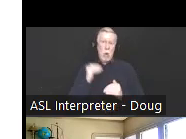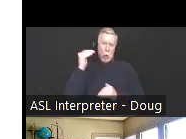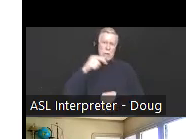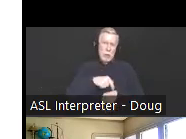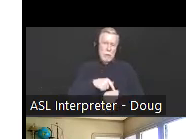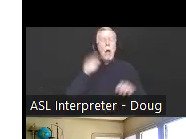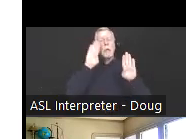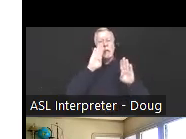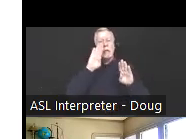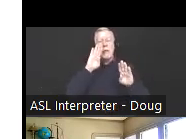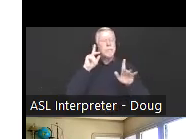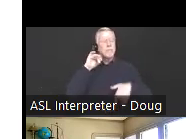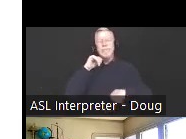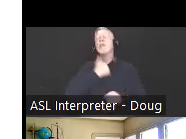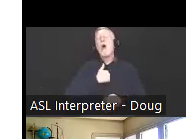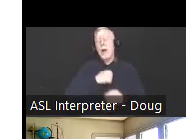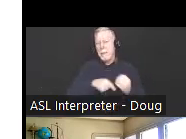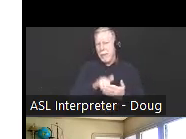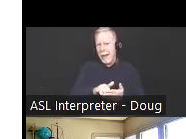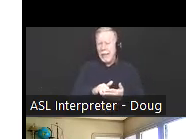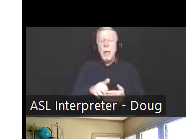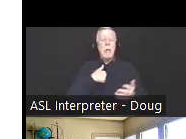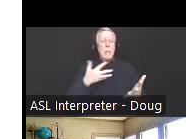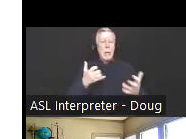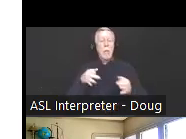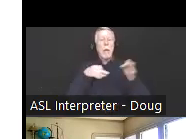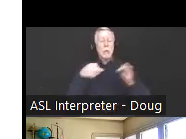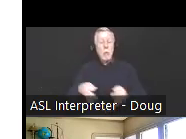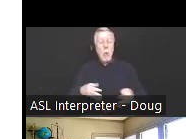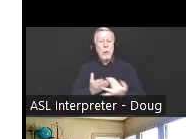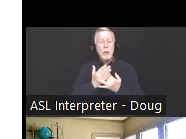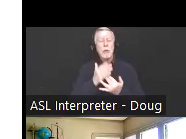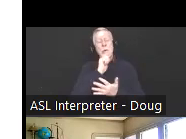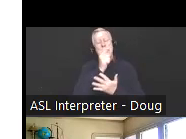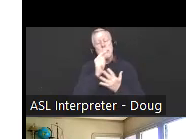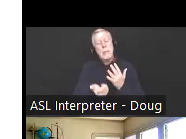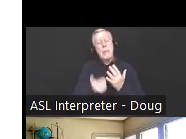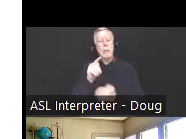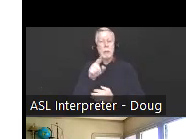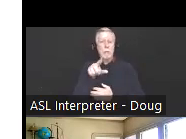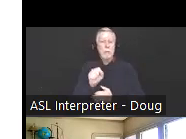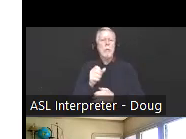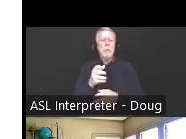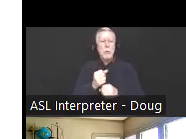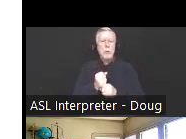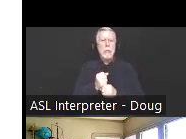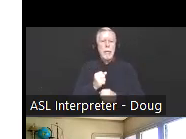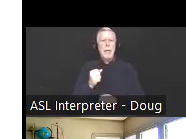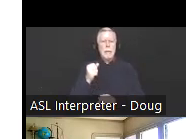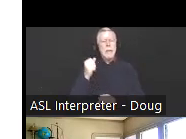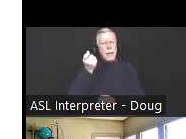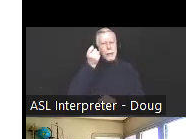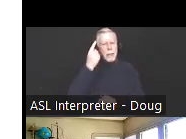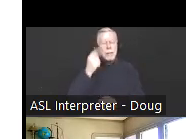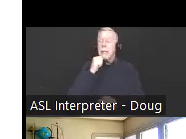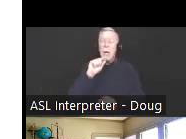But I wanted to walk you through this whole series of tools so that you get a sense of, it's not only a series of